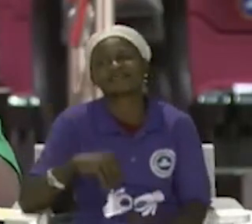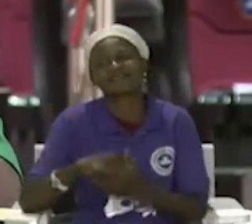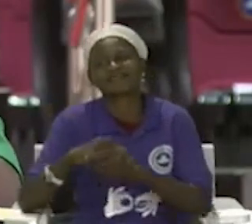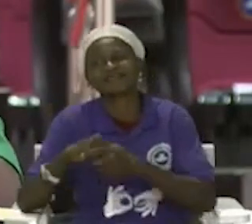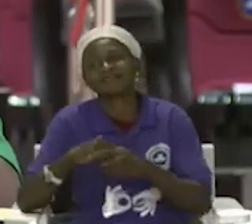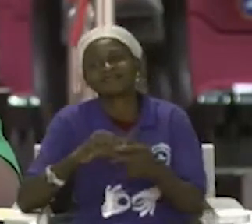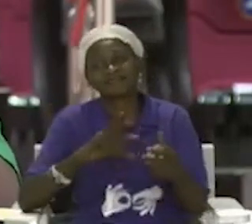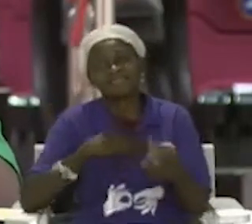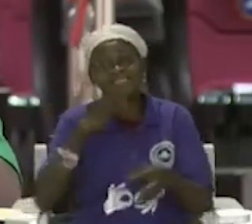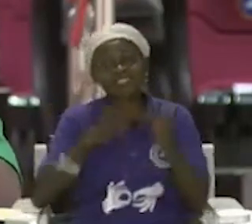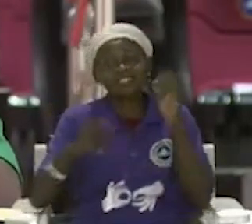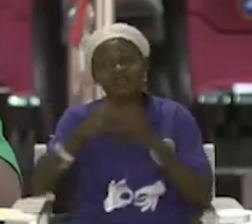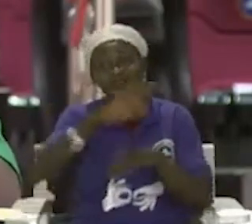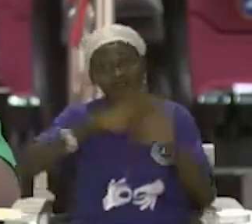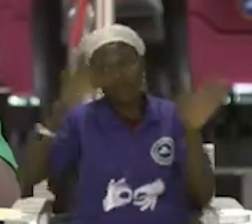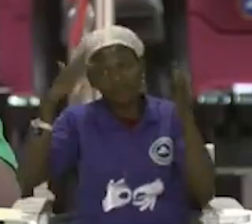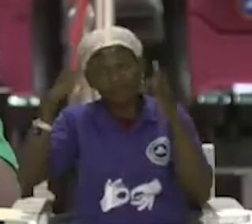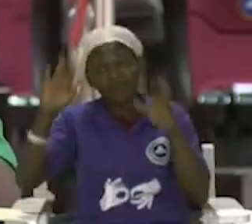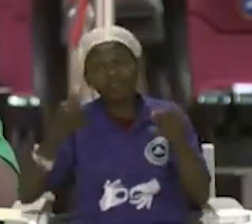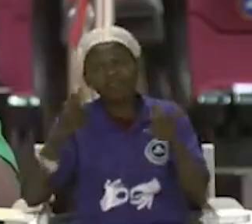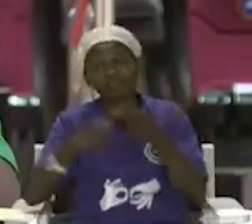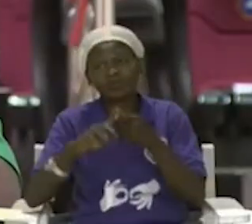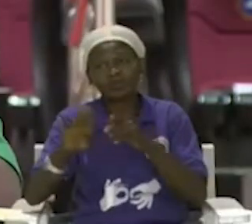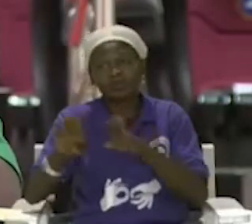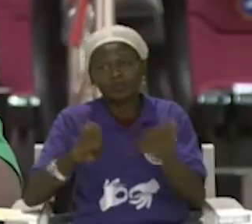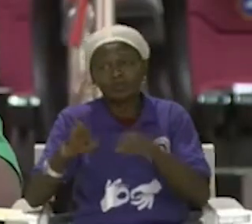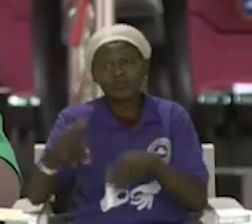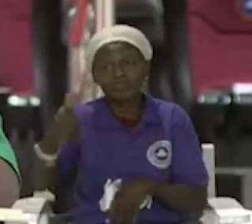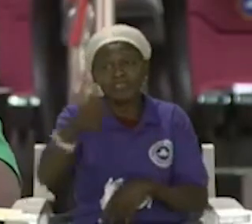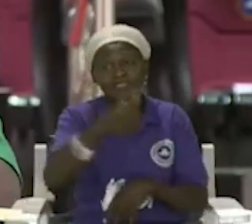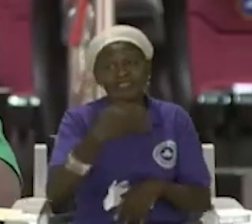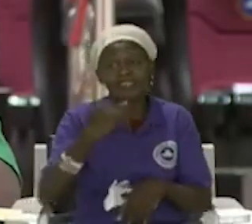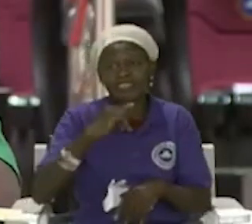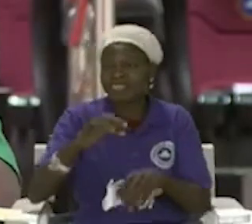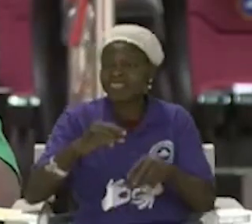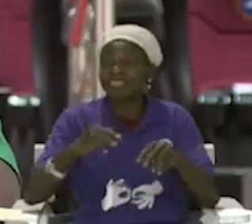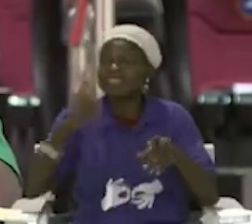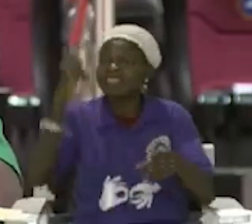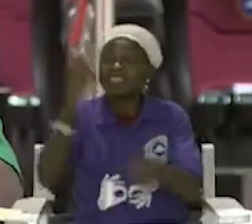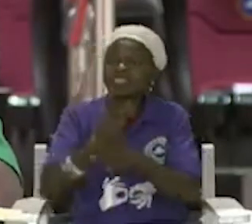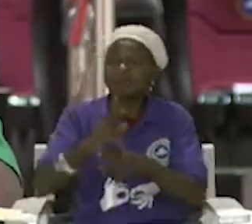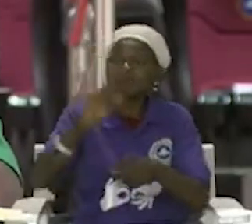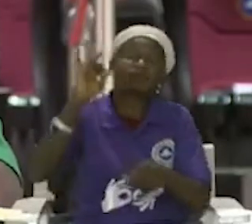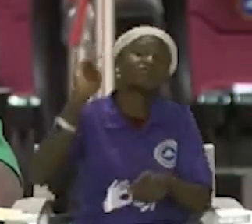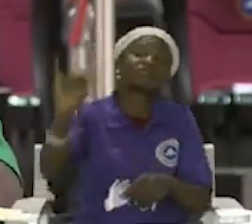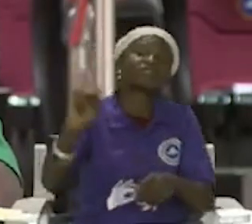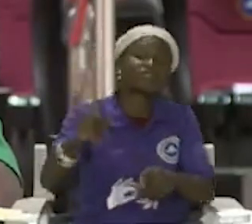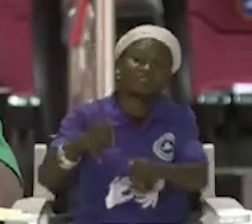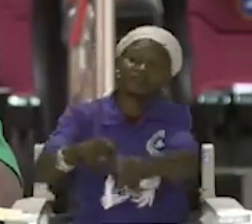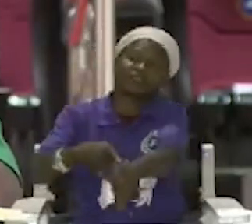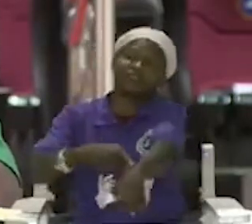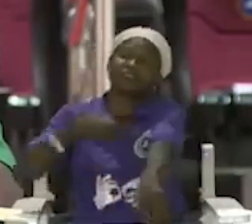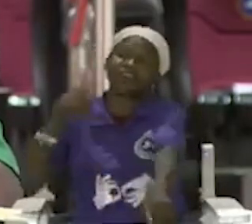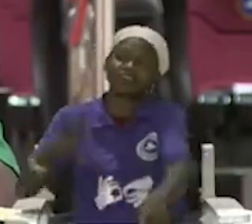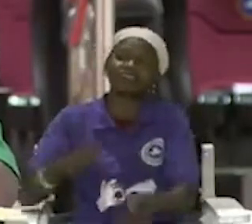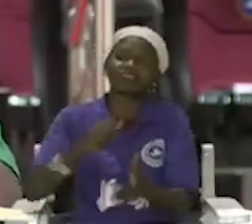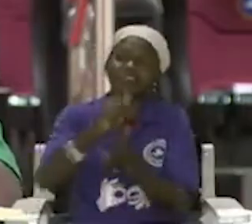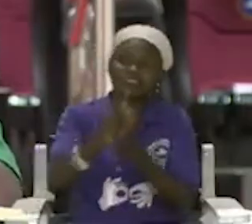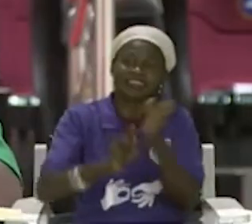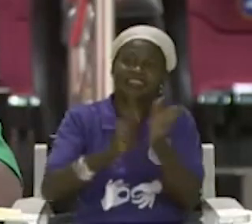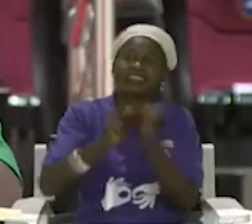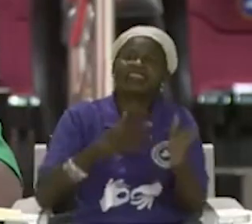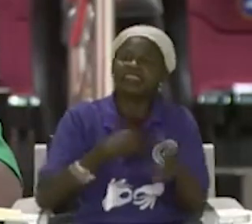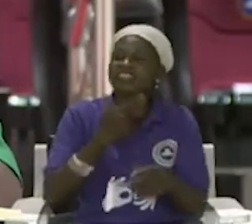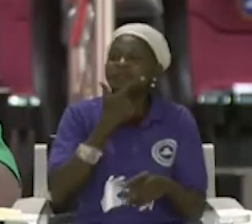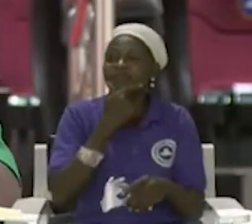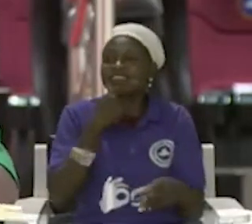And if you don't know how to behave yourself, they can keep you for hours while pretending that they